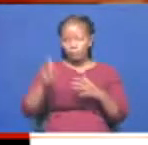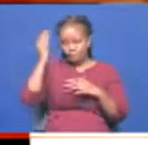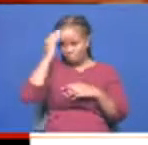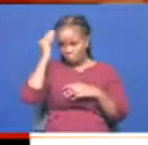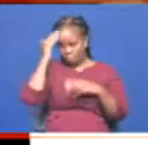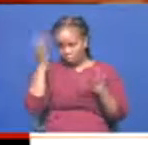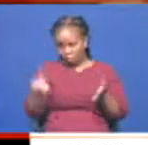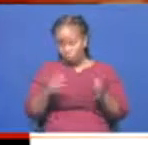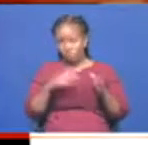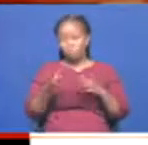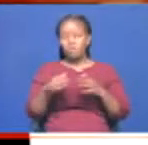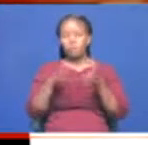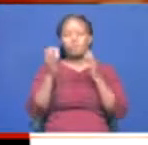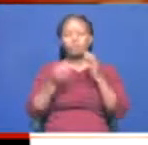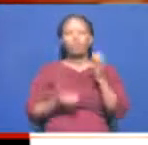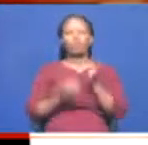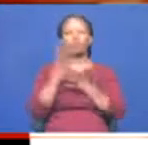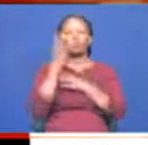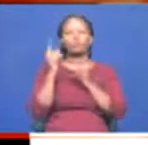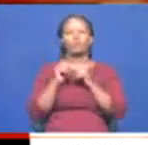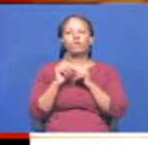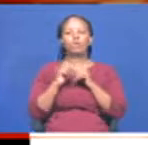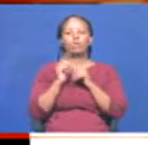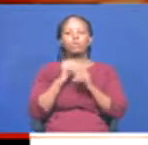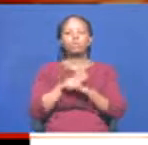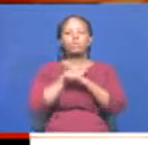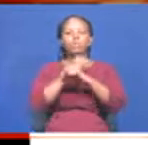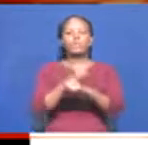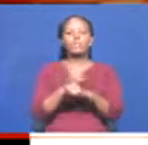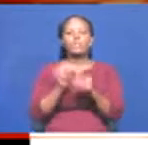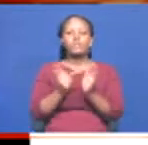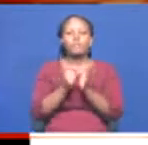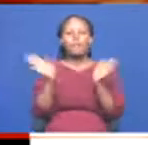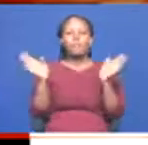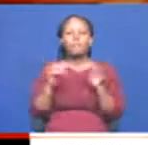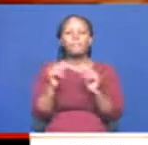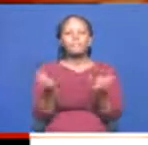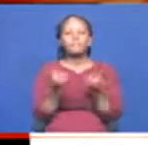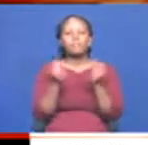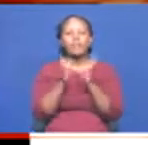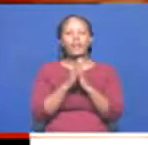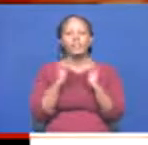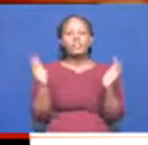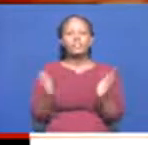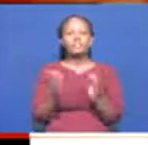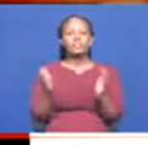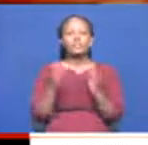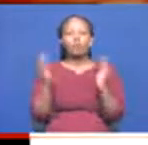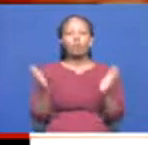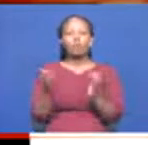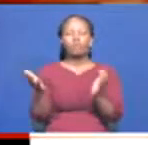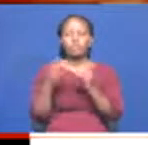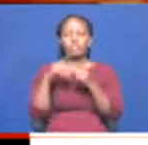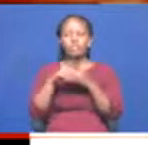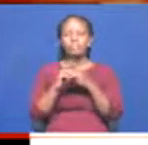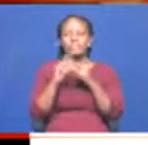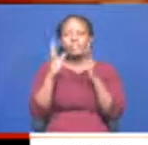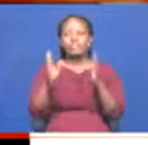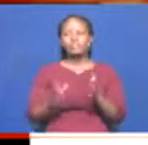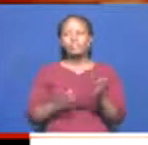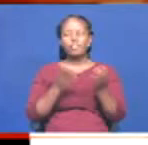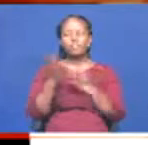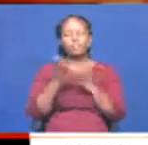growth, as well as safeguarding public safety and welfare in engineering services. Welcome to the